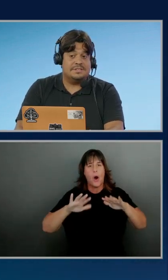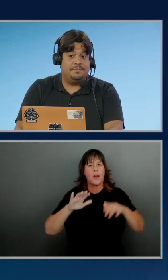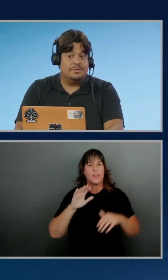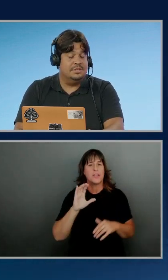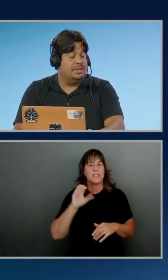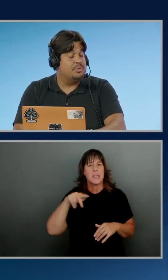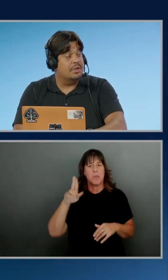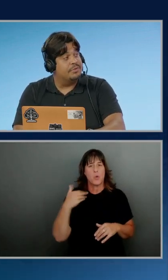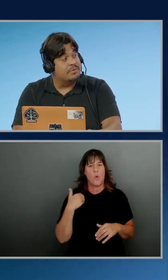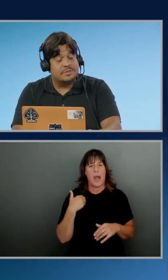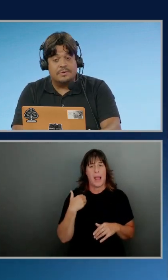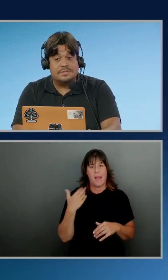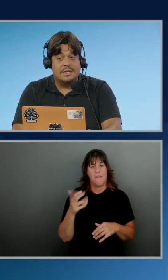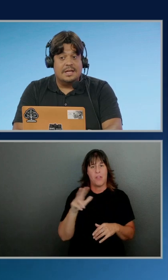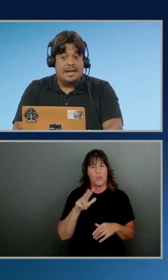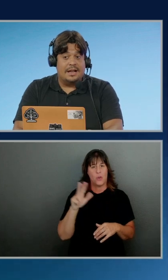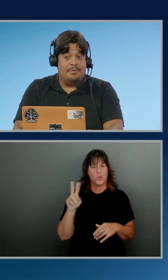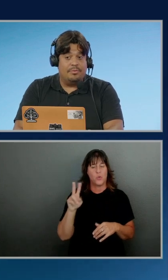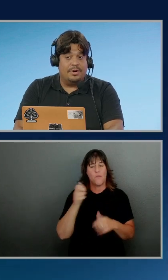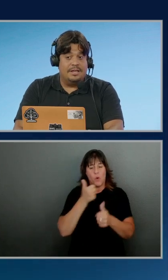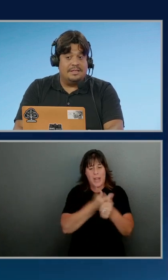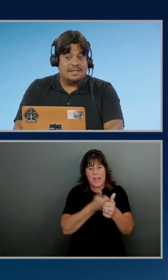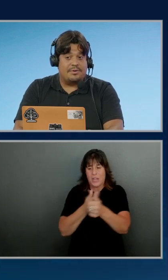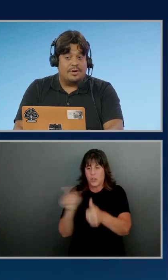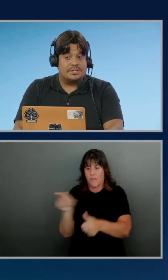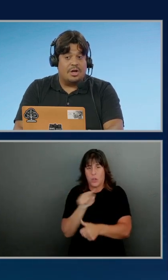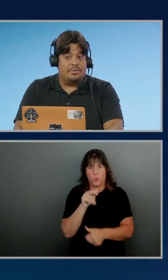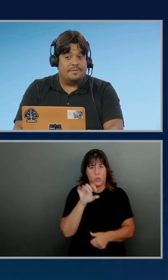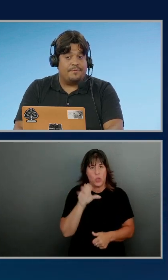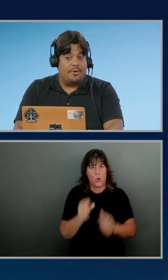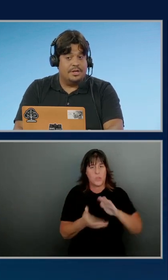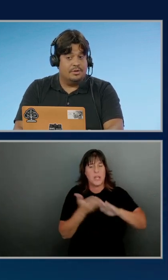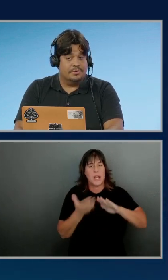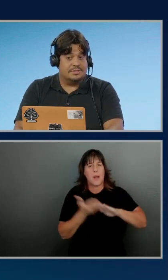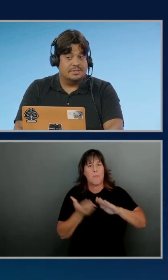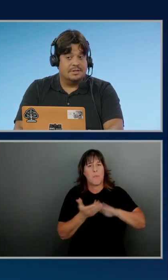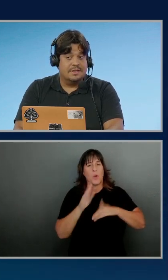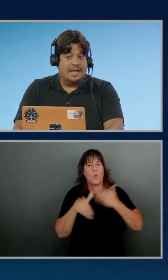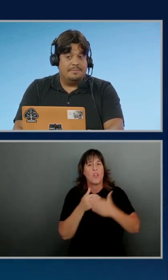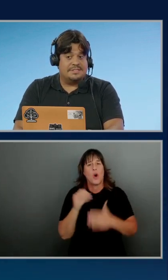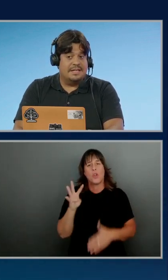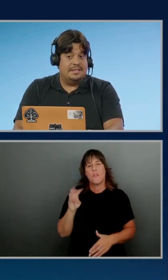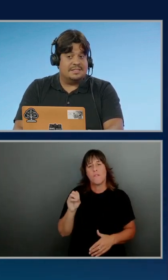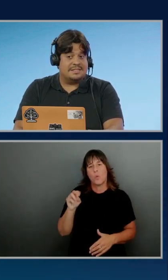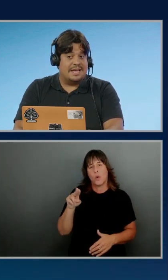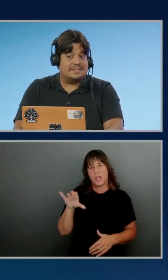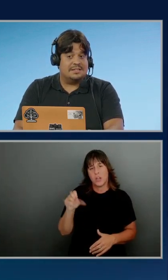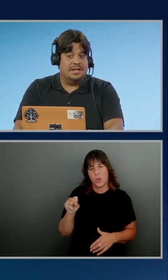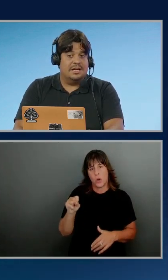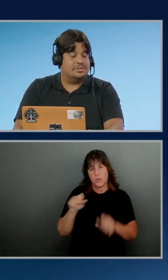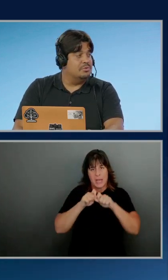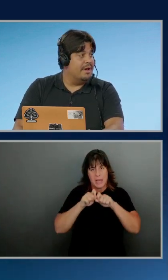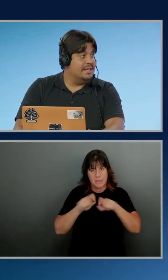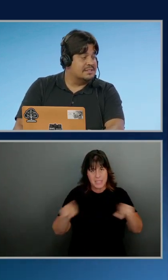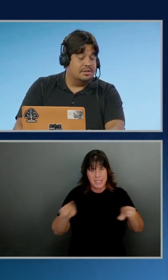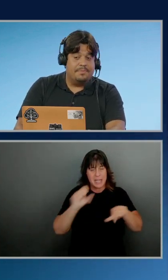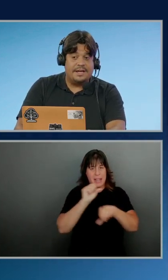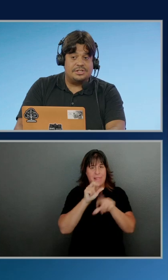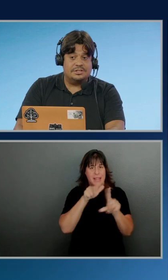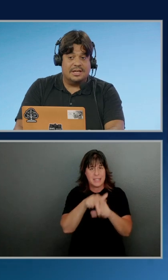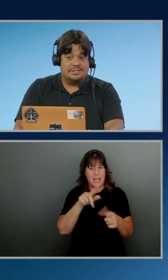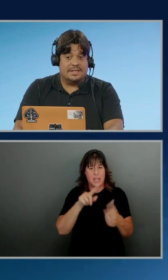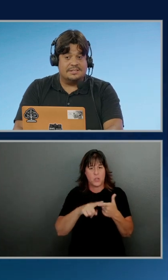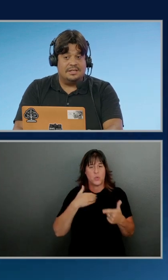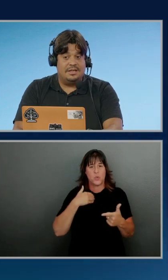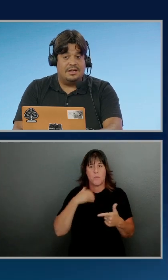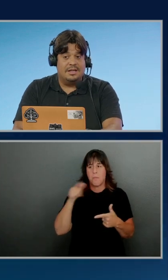32 vCPUs in each one of those nodes, and I'm running this across all the 40 nodes. I'm sending this task to my Slurm